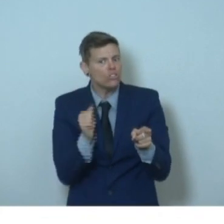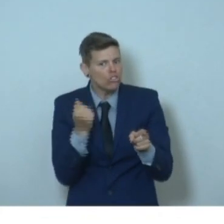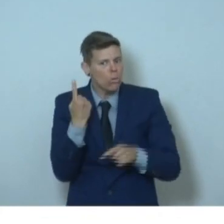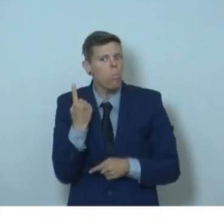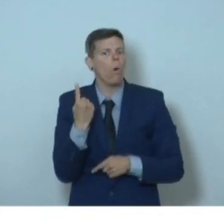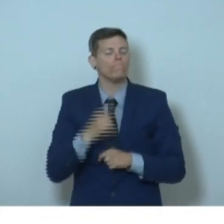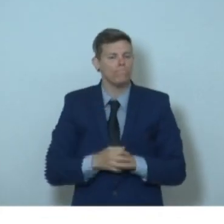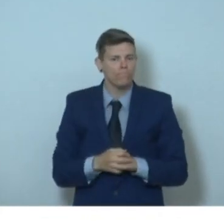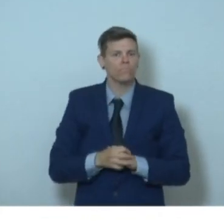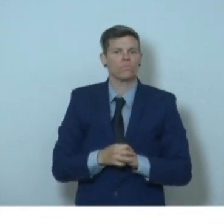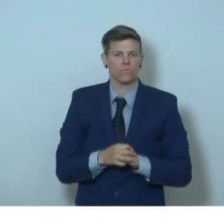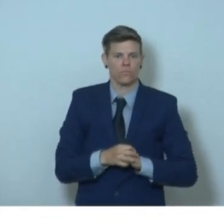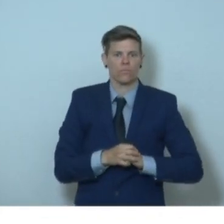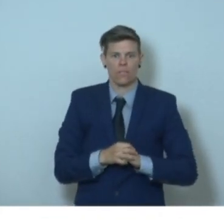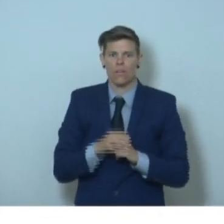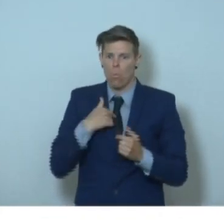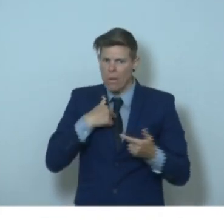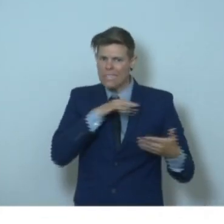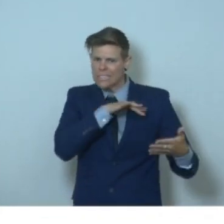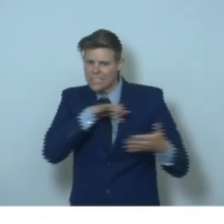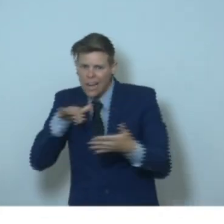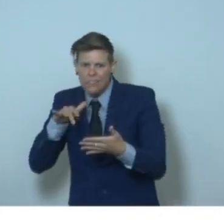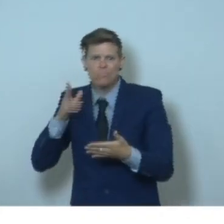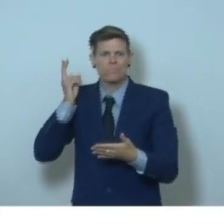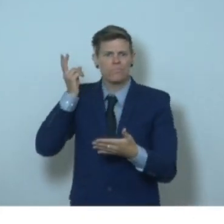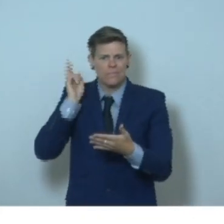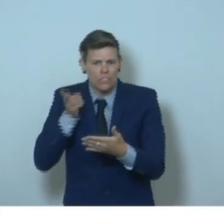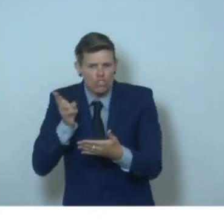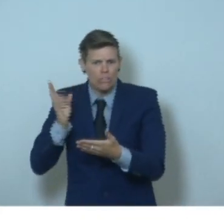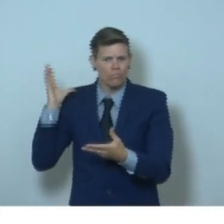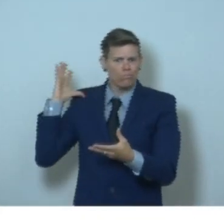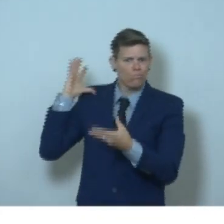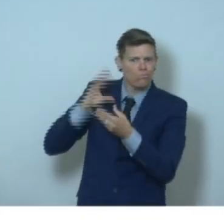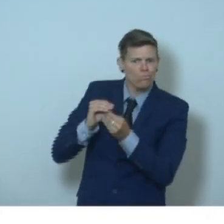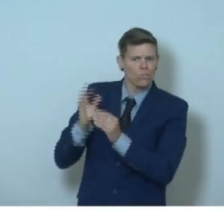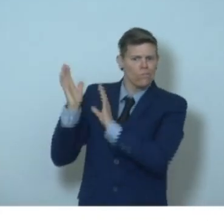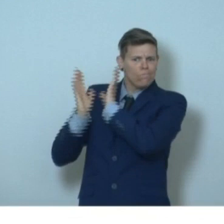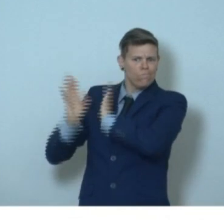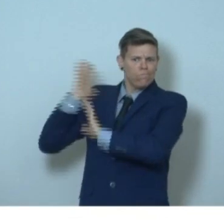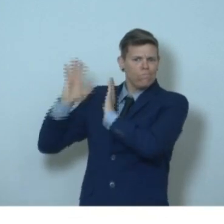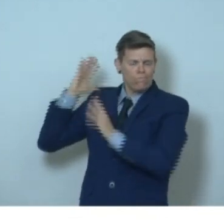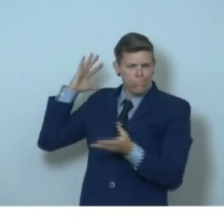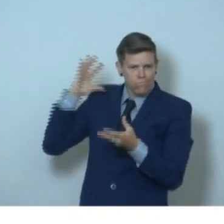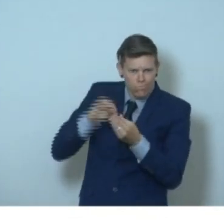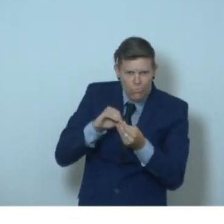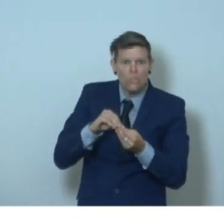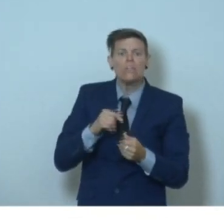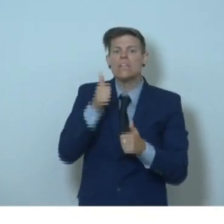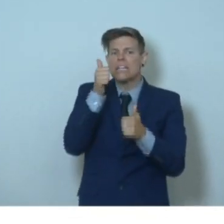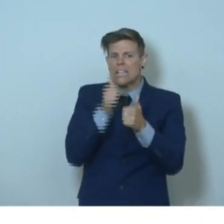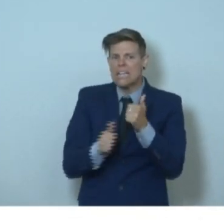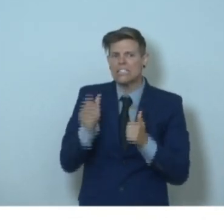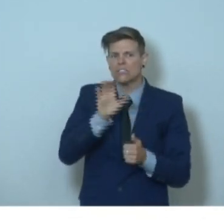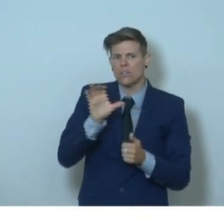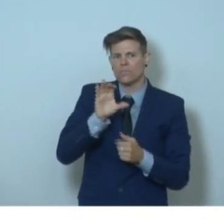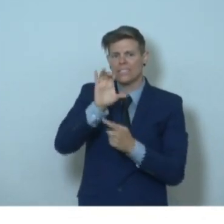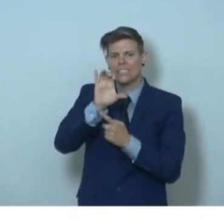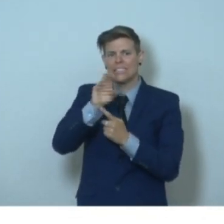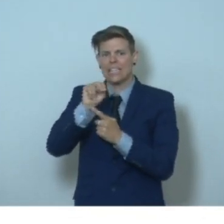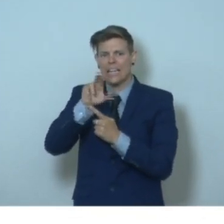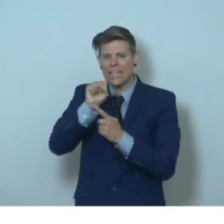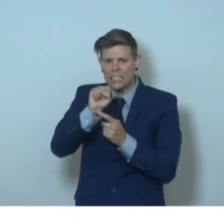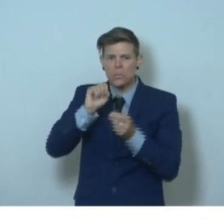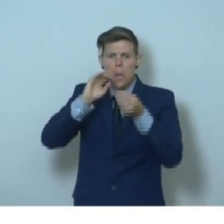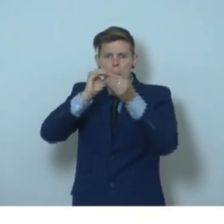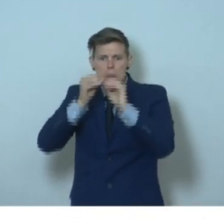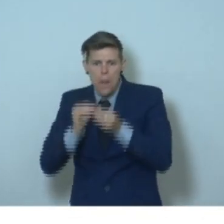epidemiology department has put together is they're able to take each individual census tract, and we have a fair amount of information